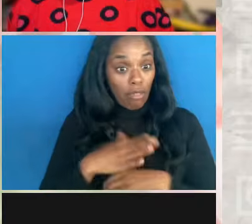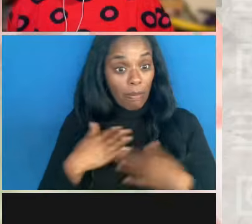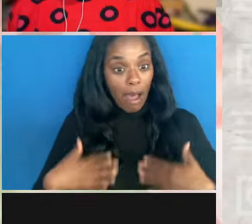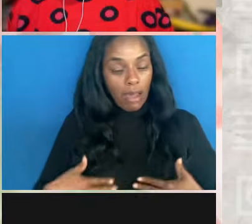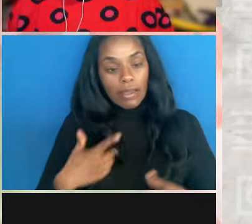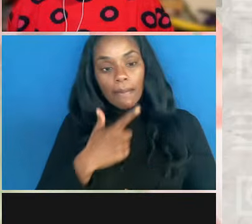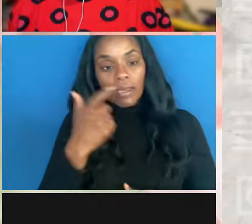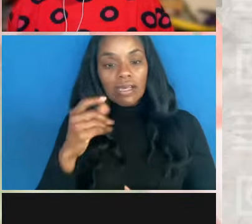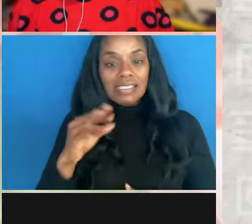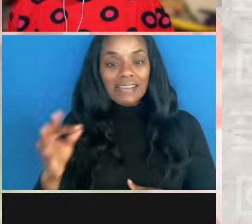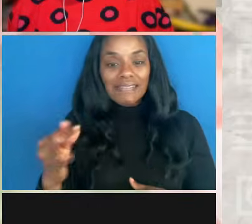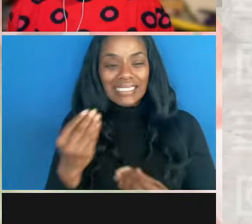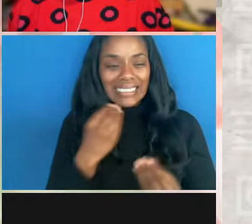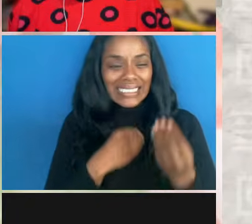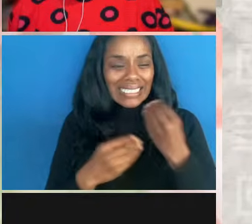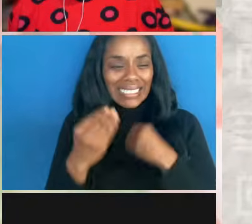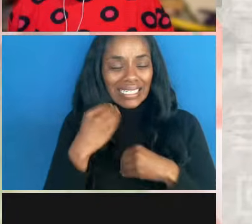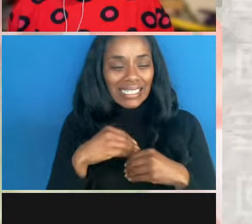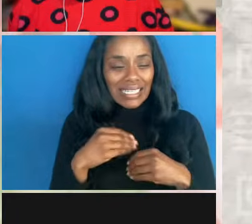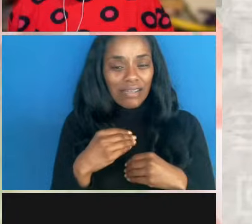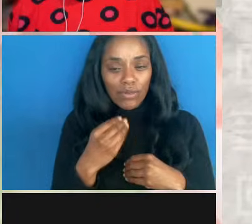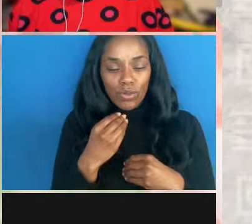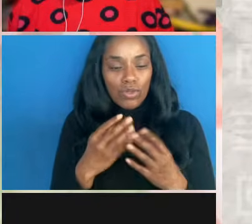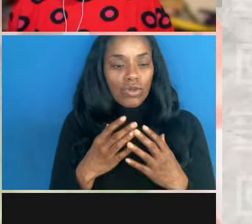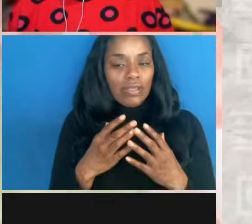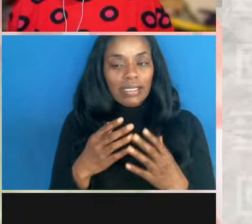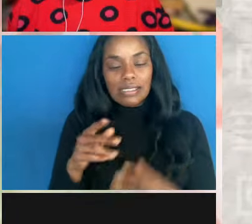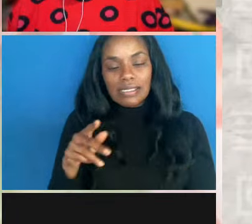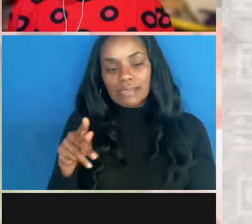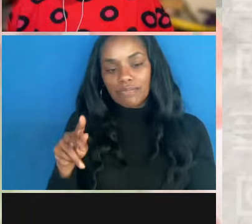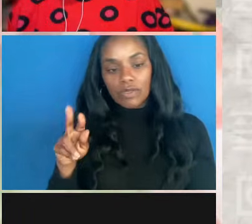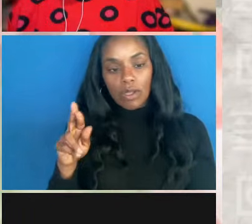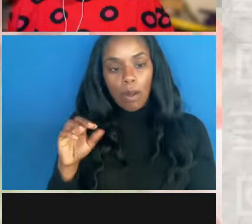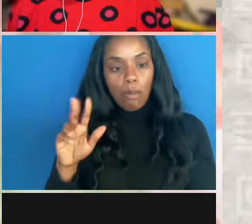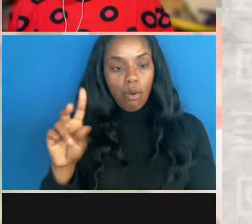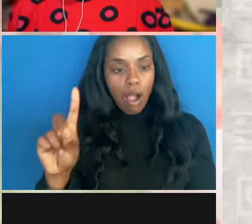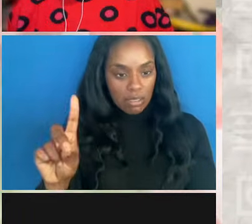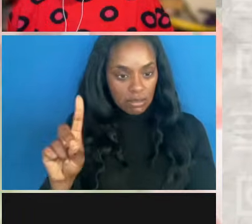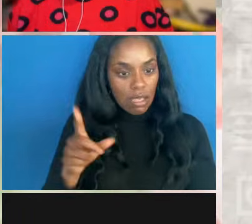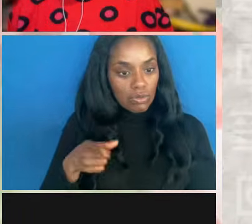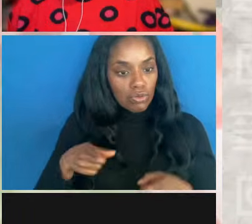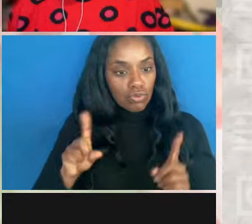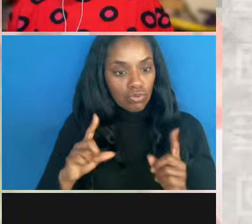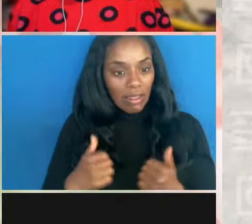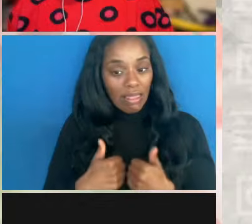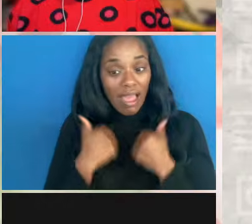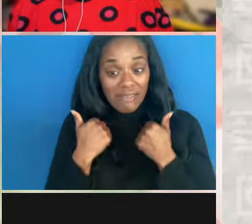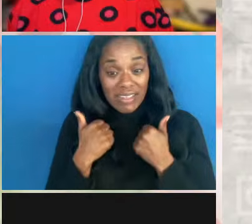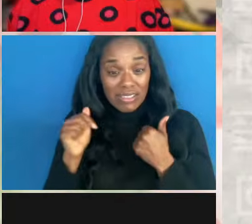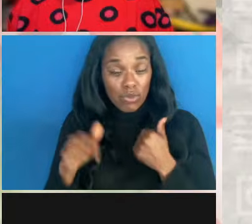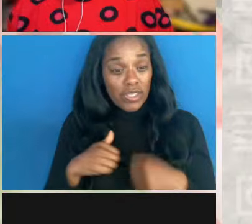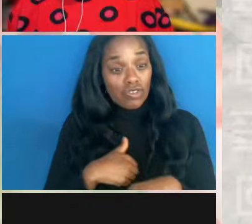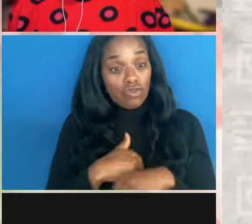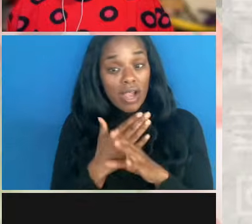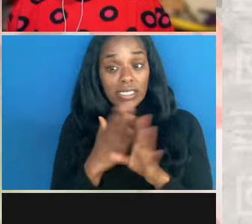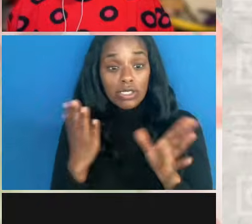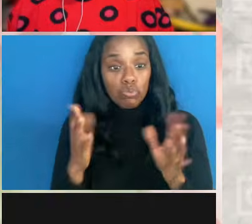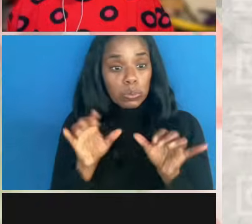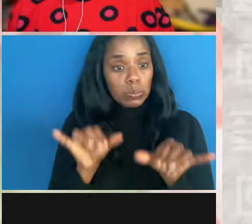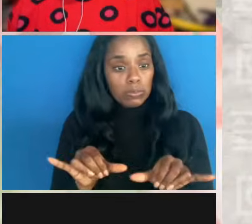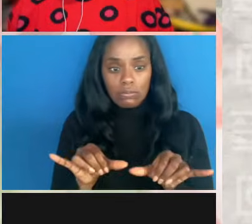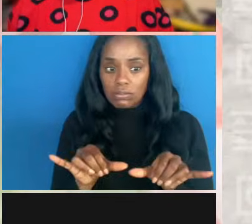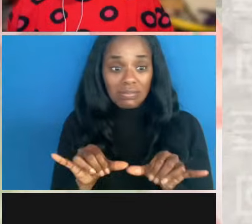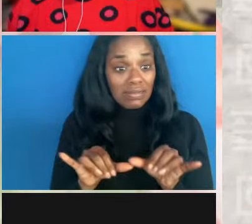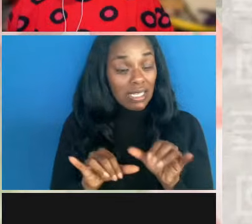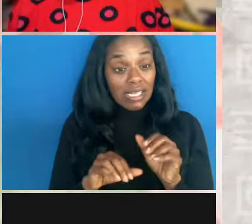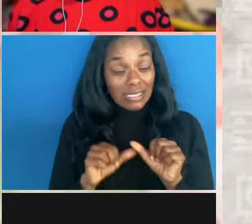consumption of ultra-processed foods over a lifetime. So this crisis is not just something that's stagnant, it's growing. It's not just